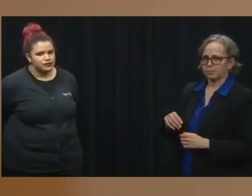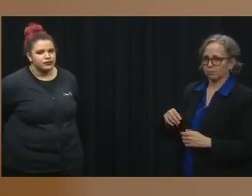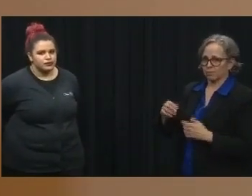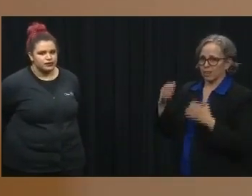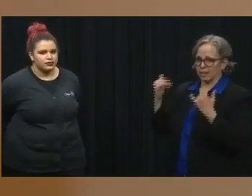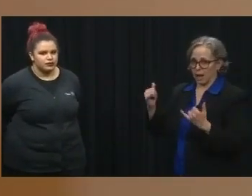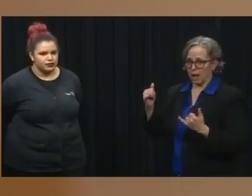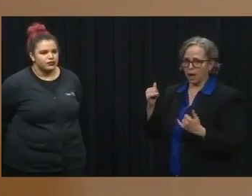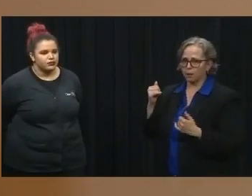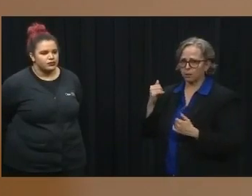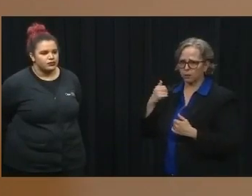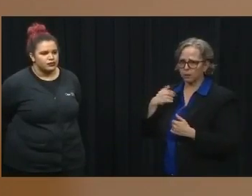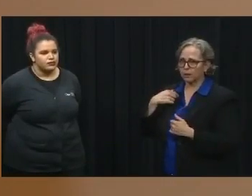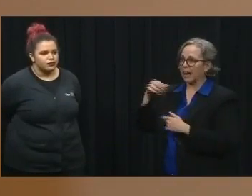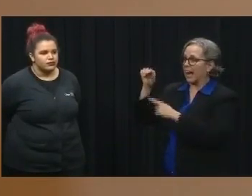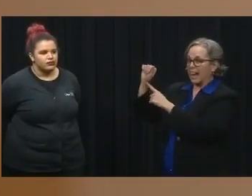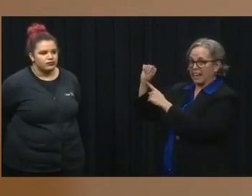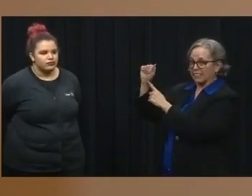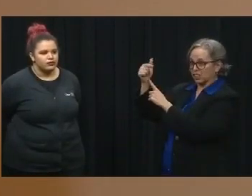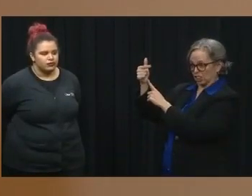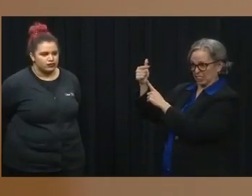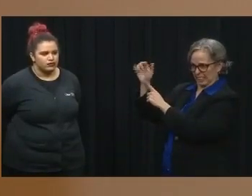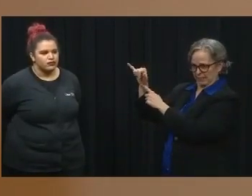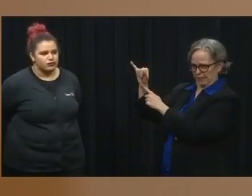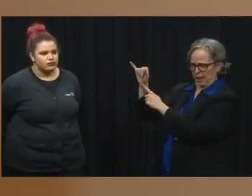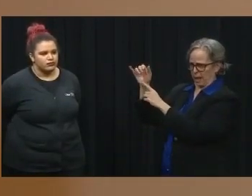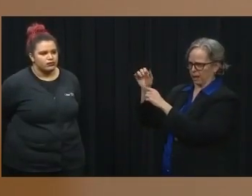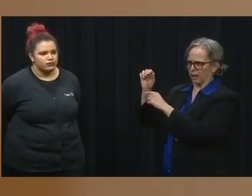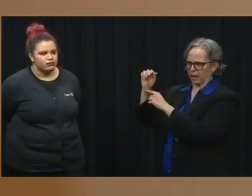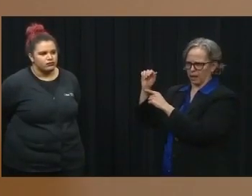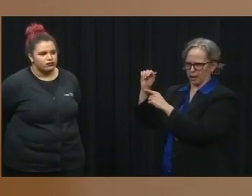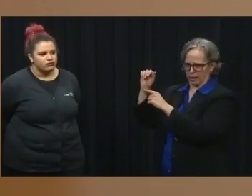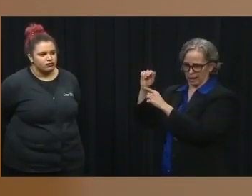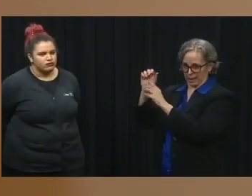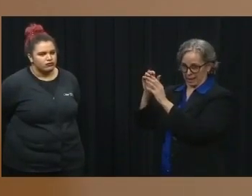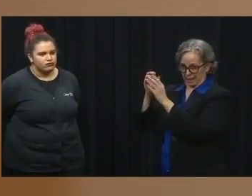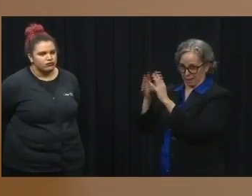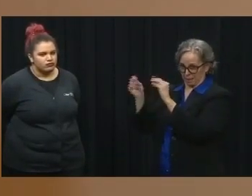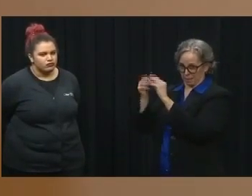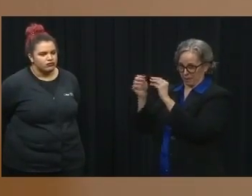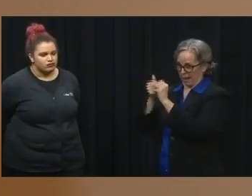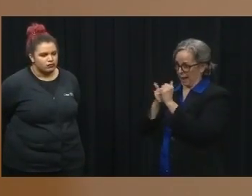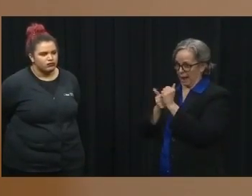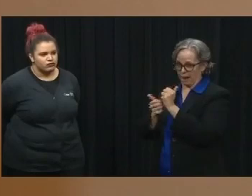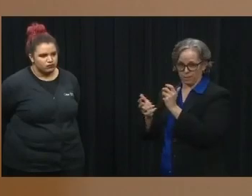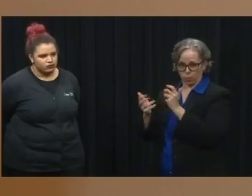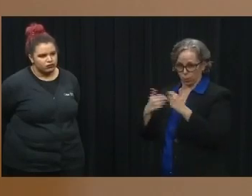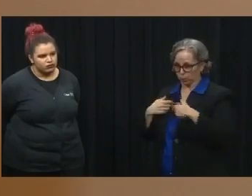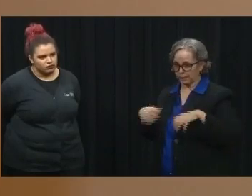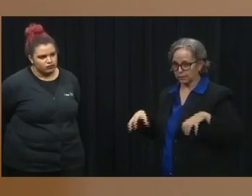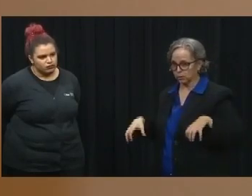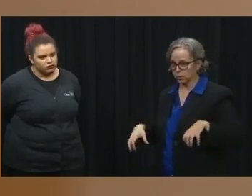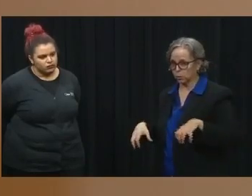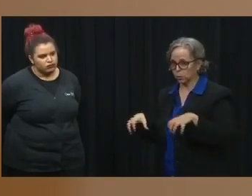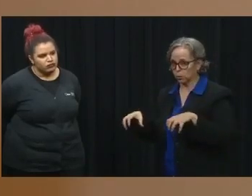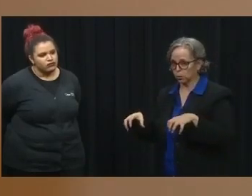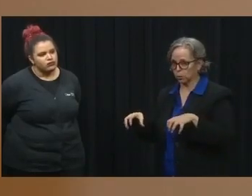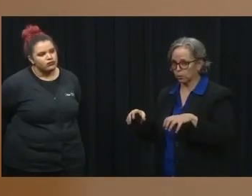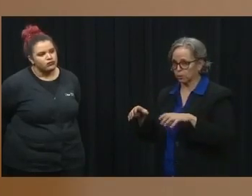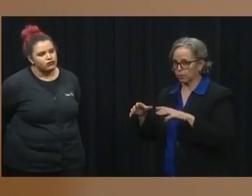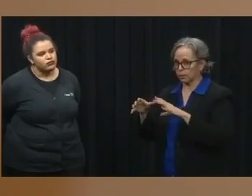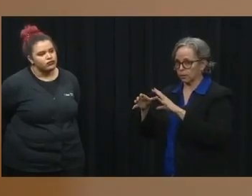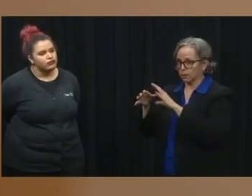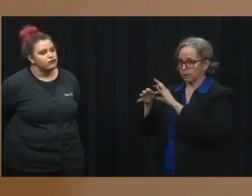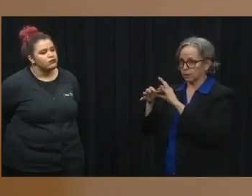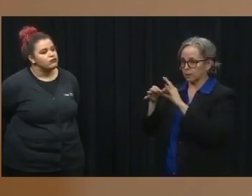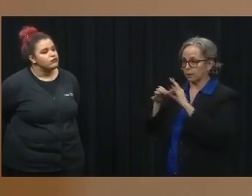asked for remember that everything we have done about non-elective surgeries has been about conserving PPE.